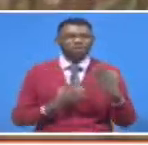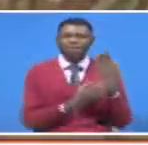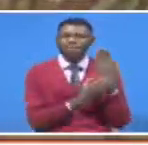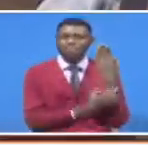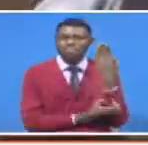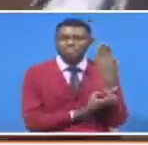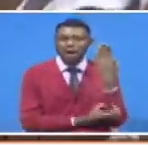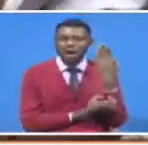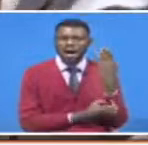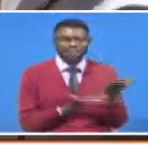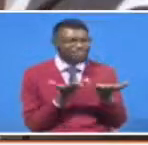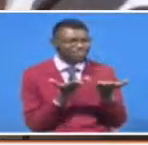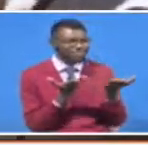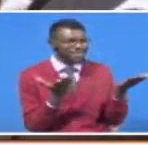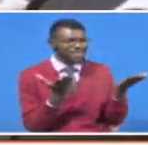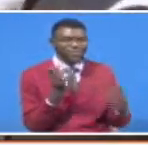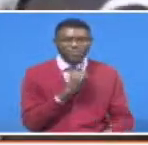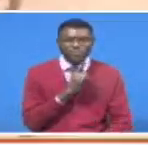of poverty.